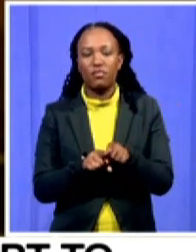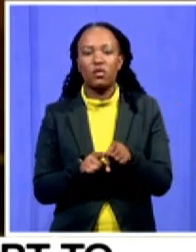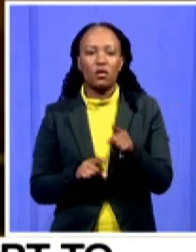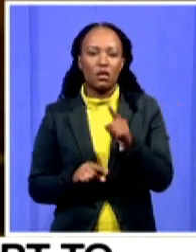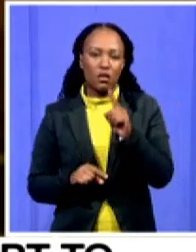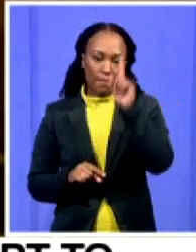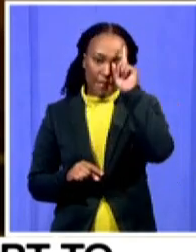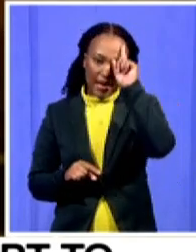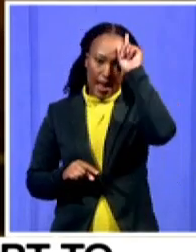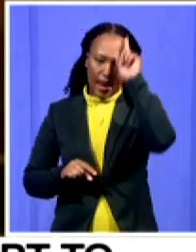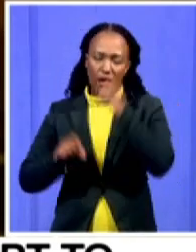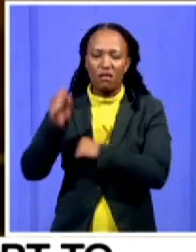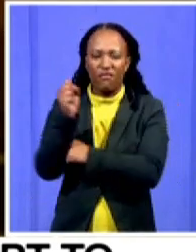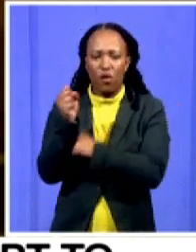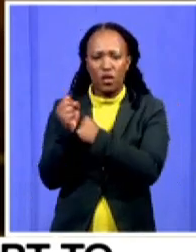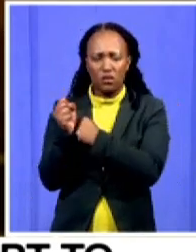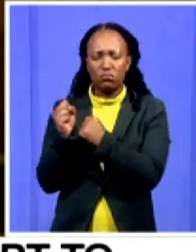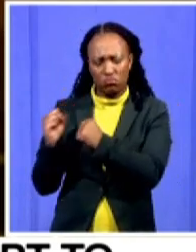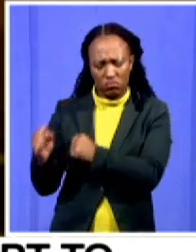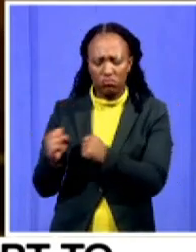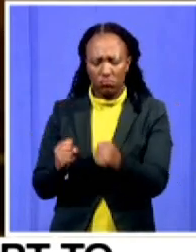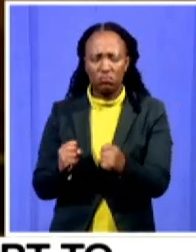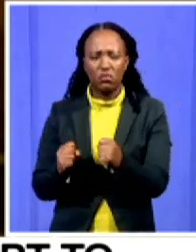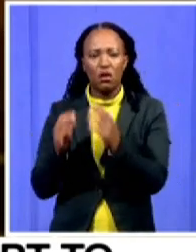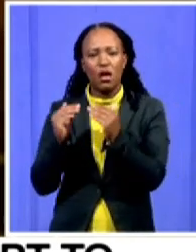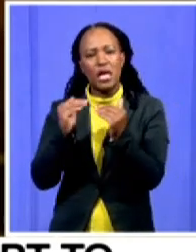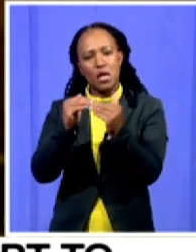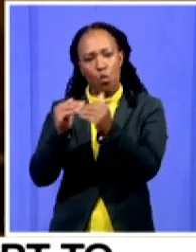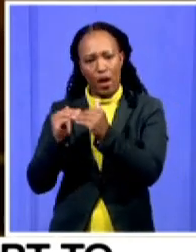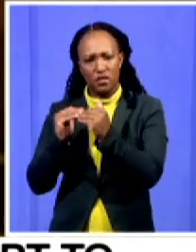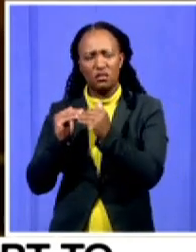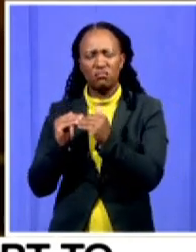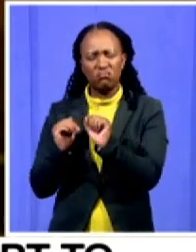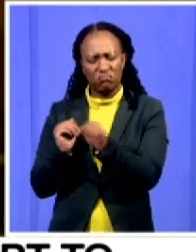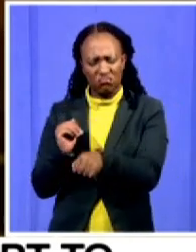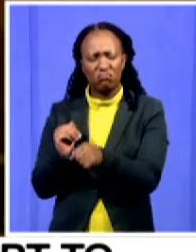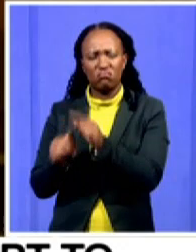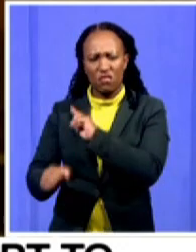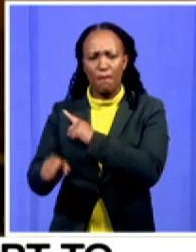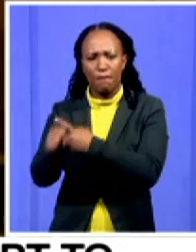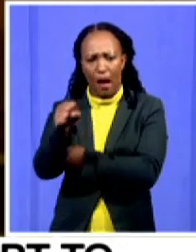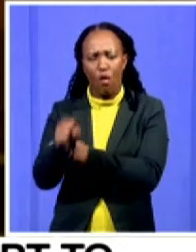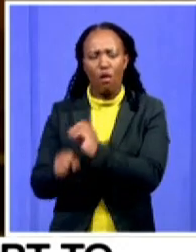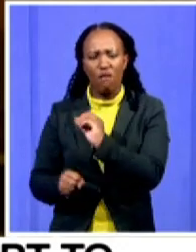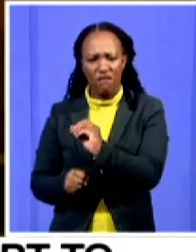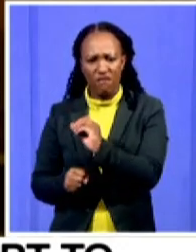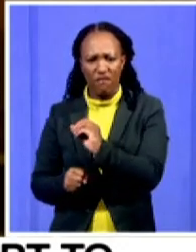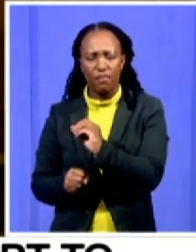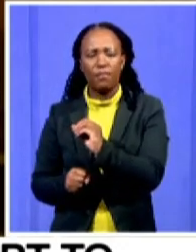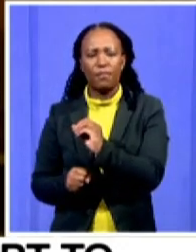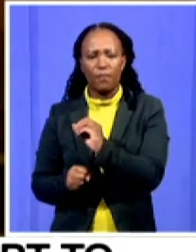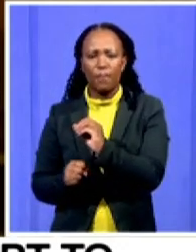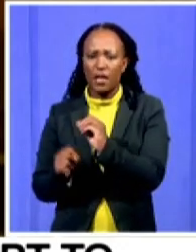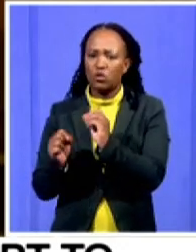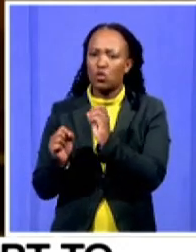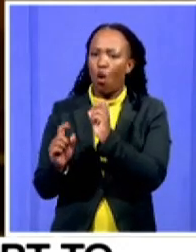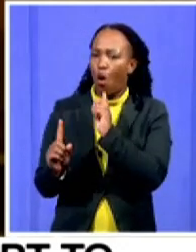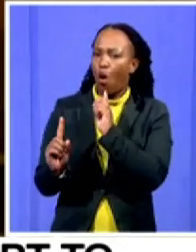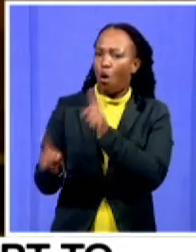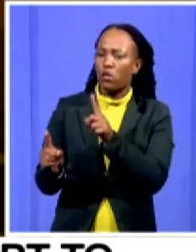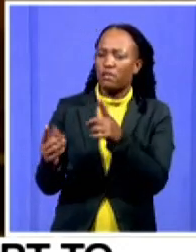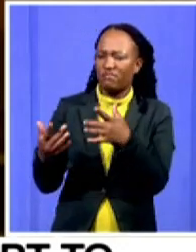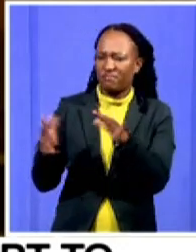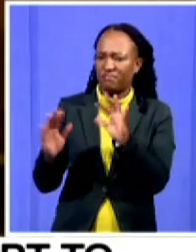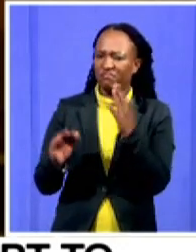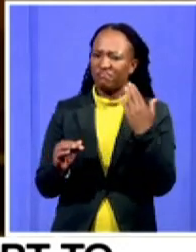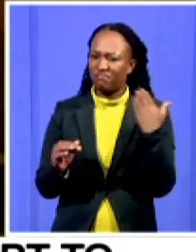is still saying that the Equality Court has the power to give that order that it gave,